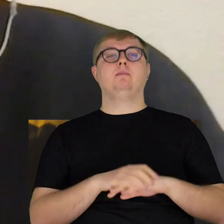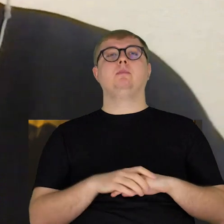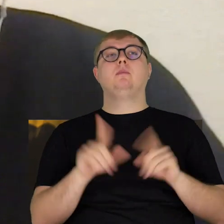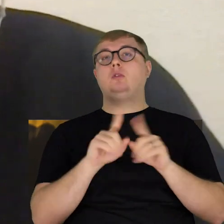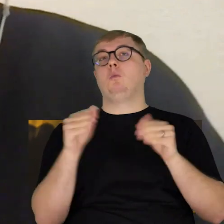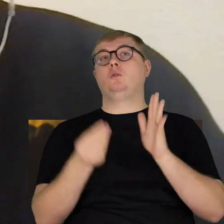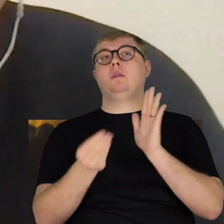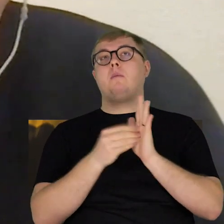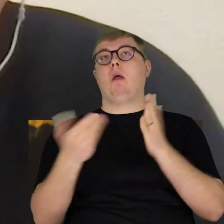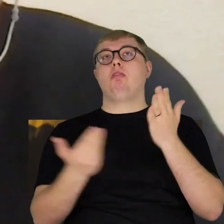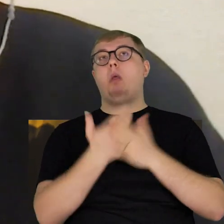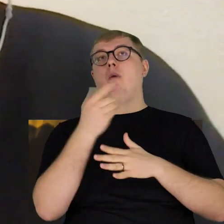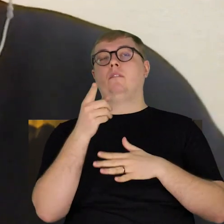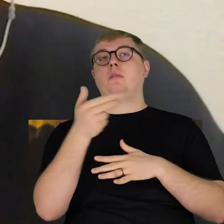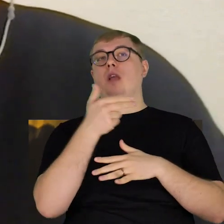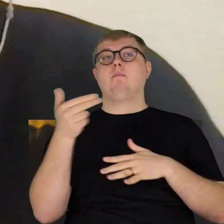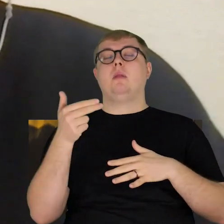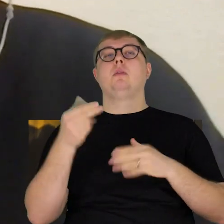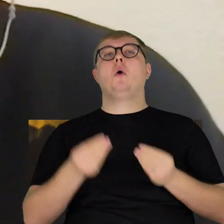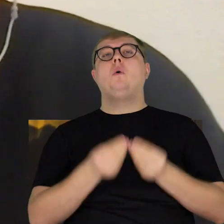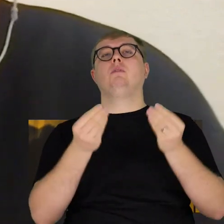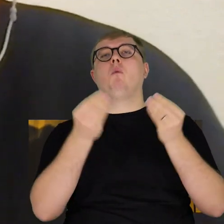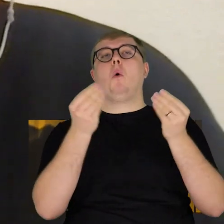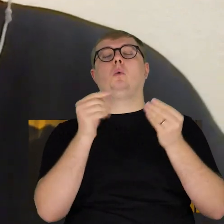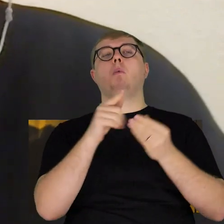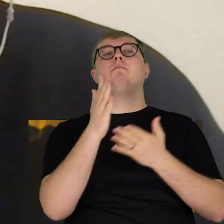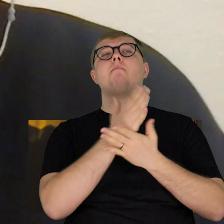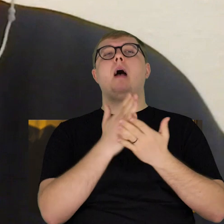development from the hybrid mapping referring to the metaverse.